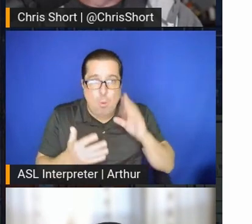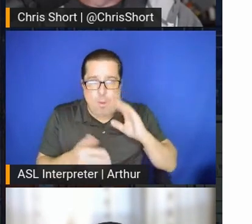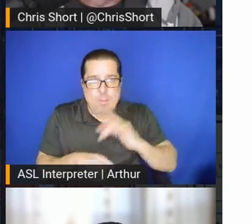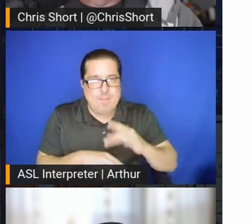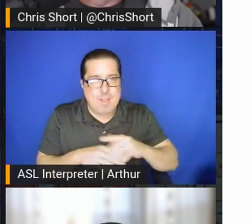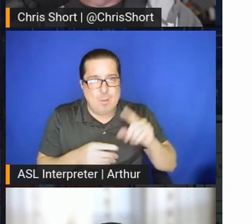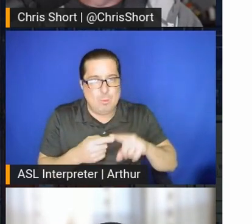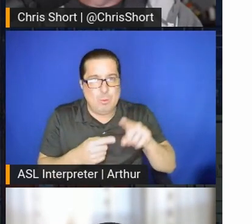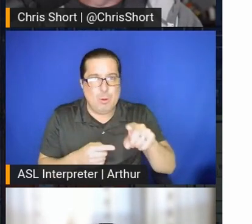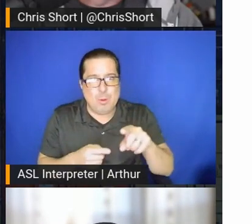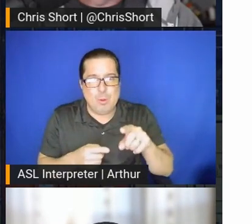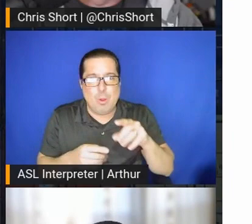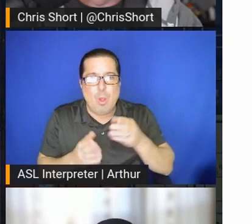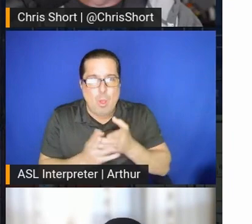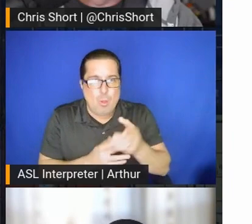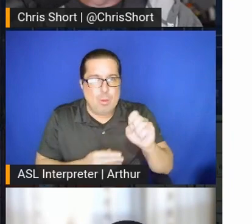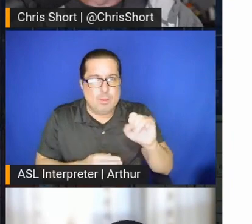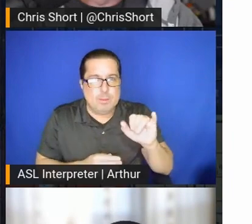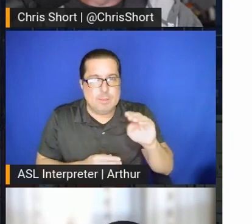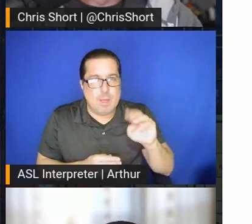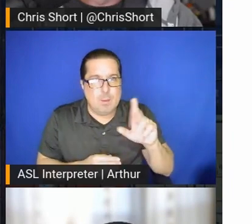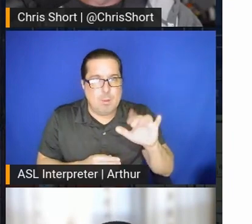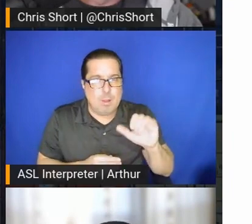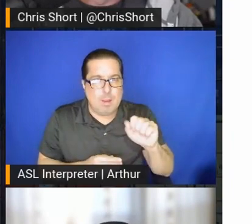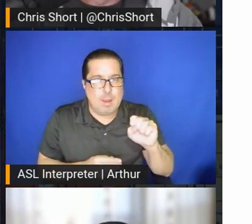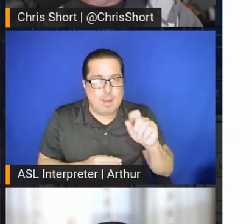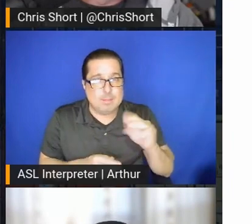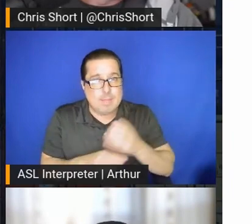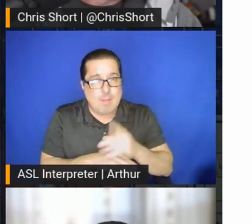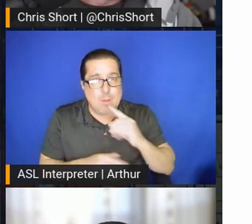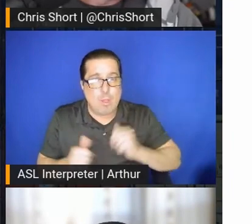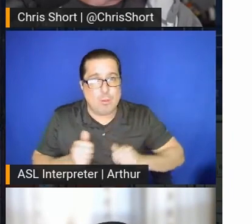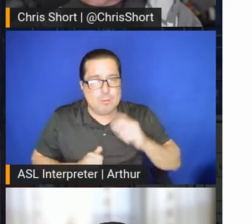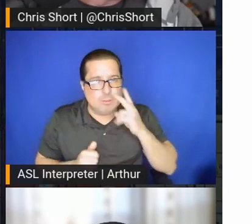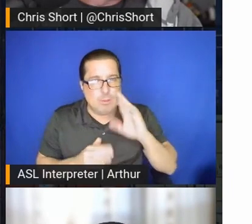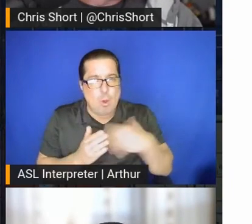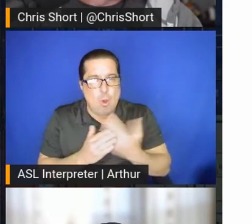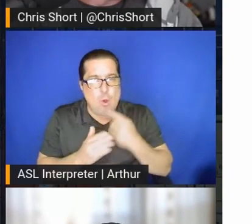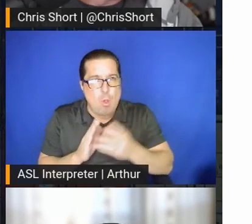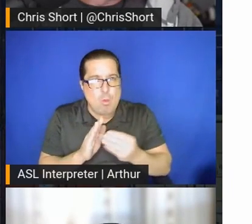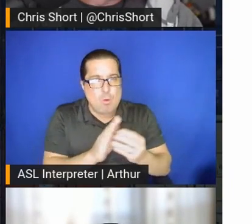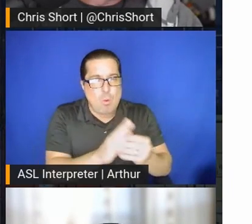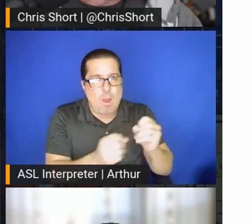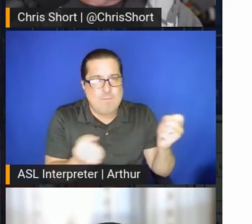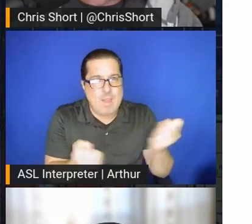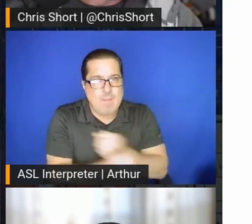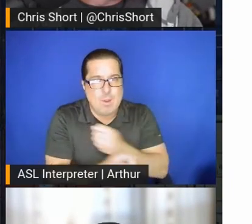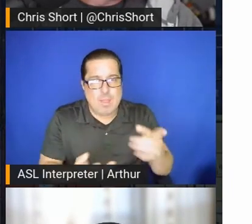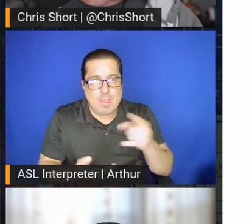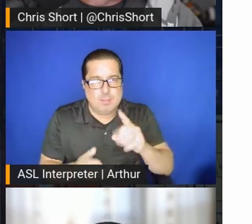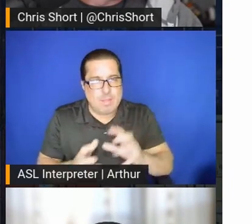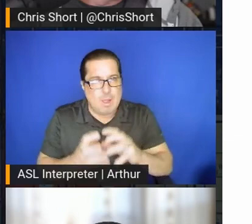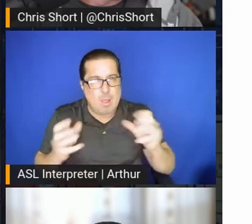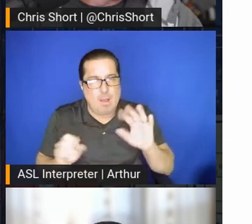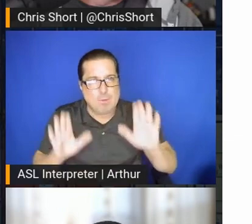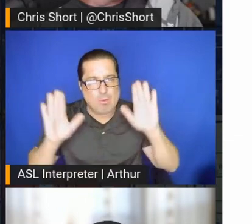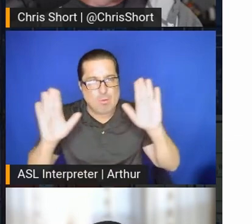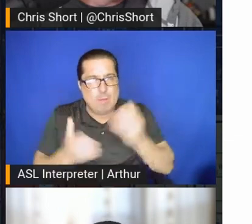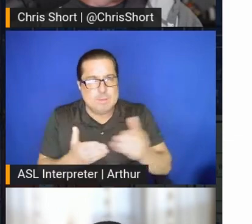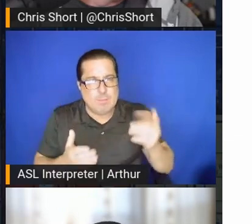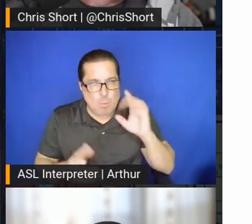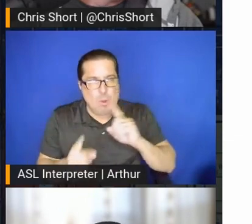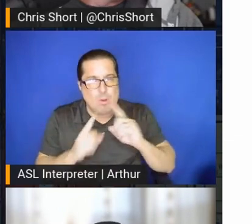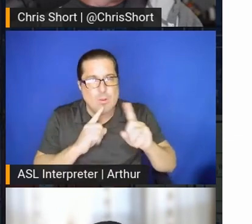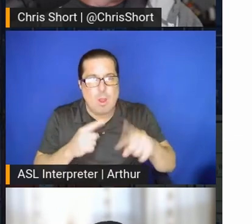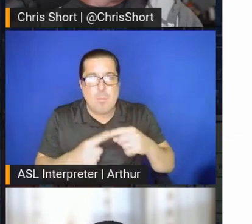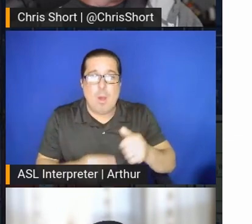effectively simulcast. And of course, like after the show, you're going to be able to see all the recordings of everything. But there's a lot of really great stuff that we're going to be talking about. And the other thing I love